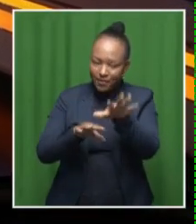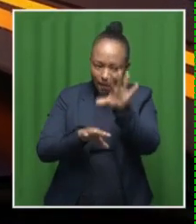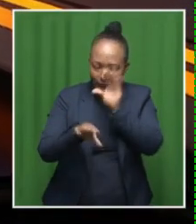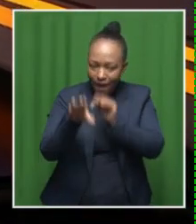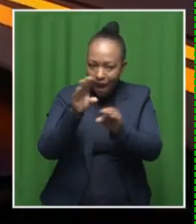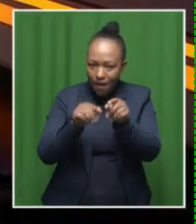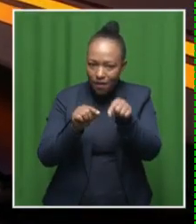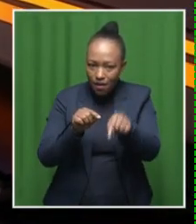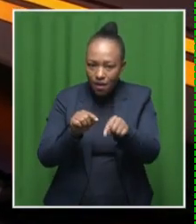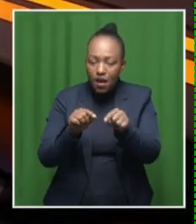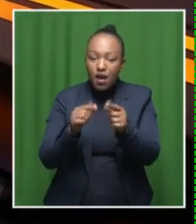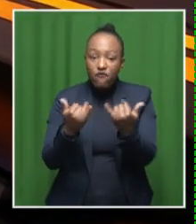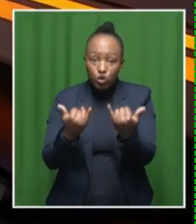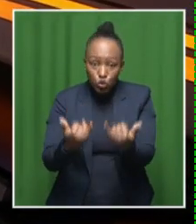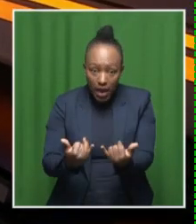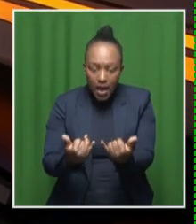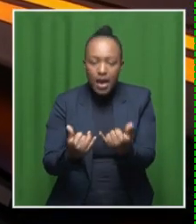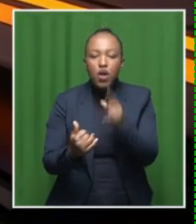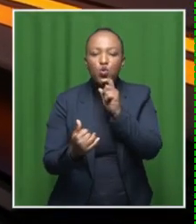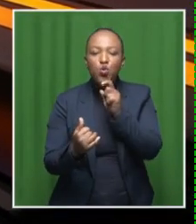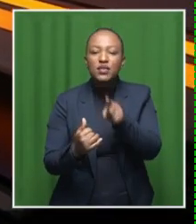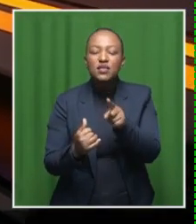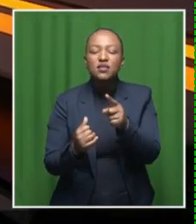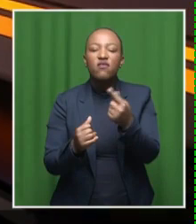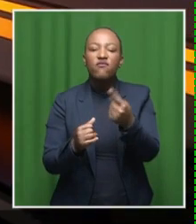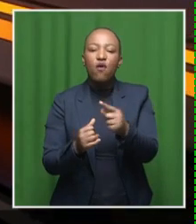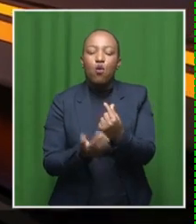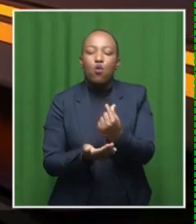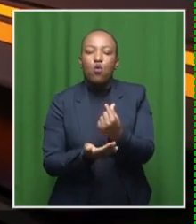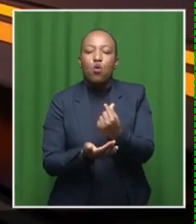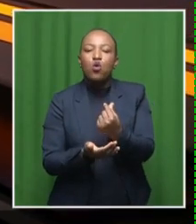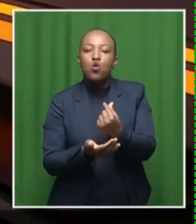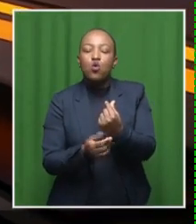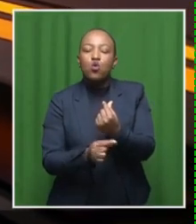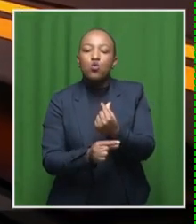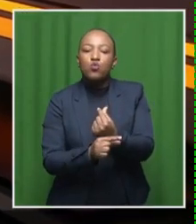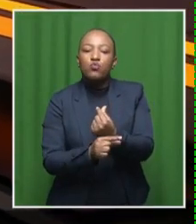apply in the game today up against Uganda?